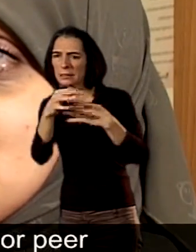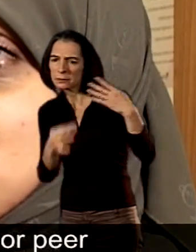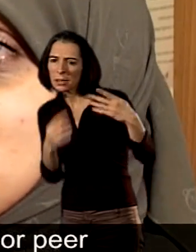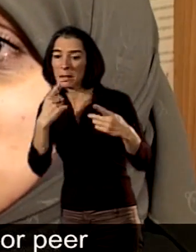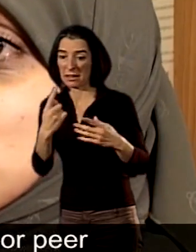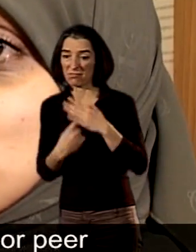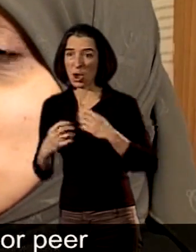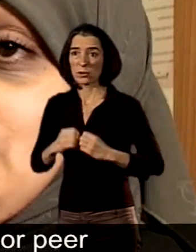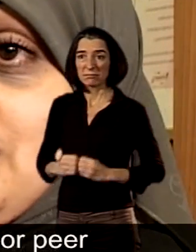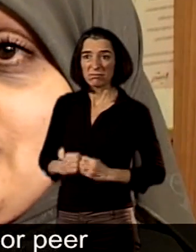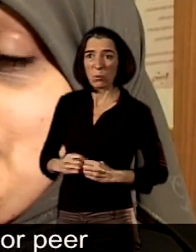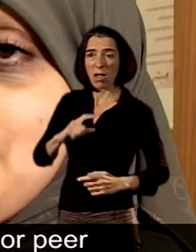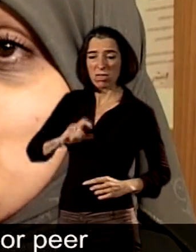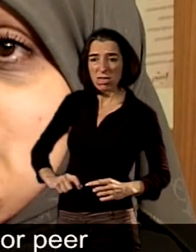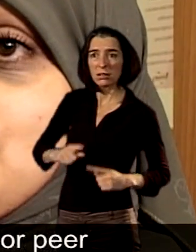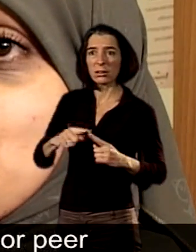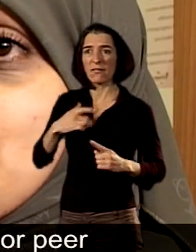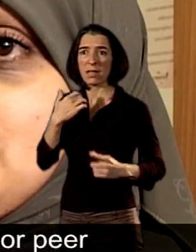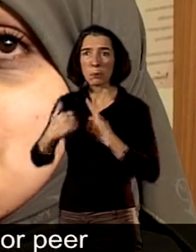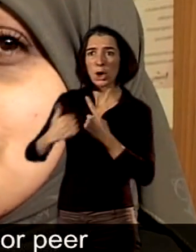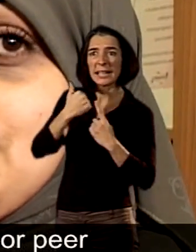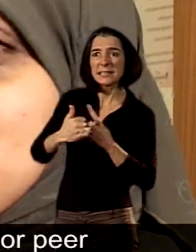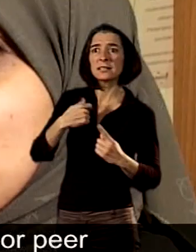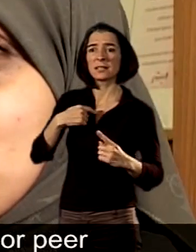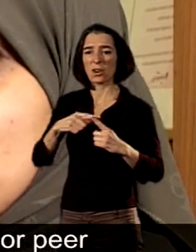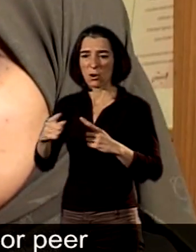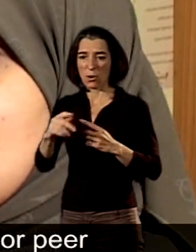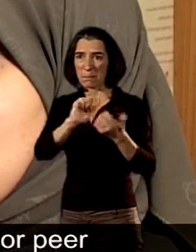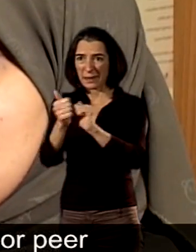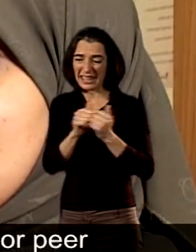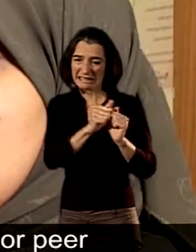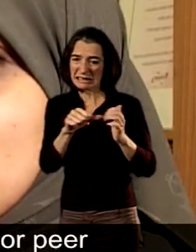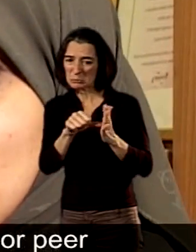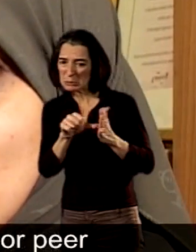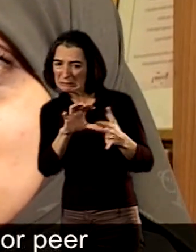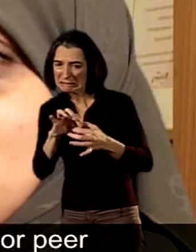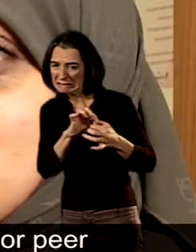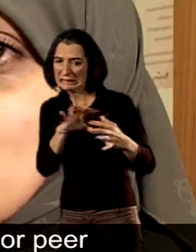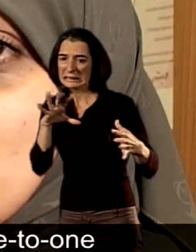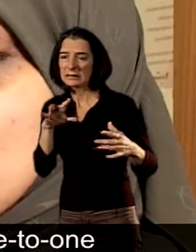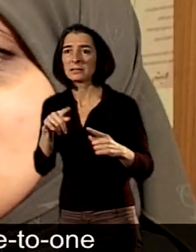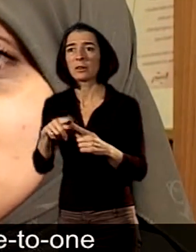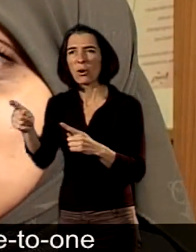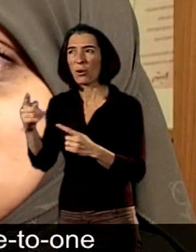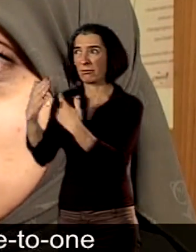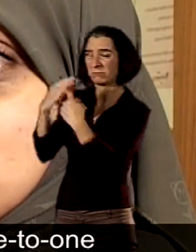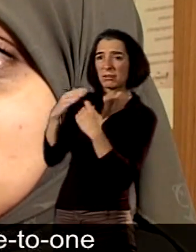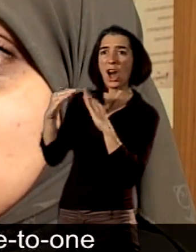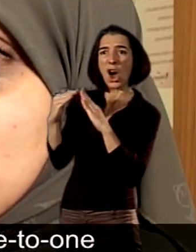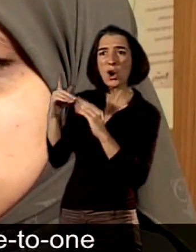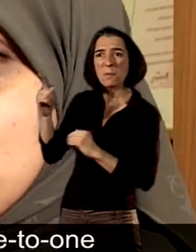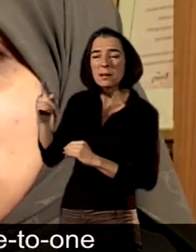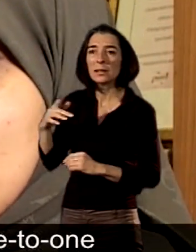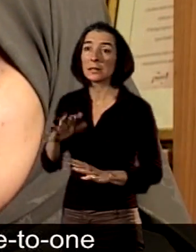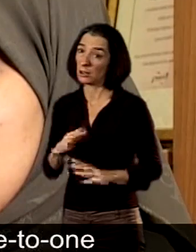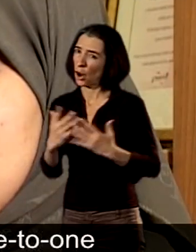of esteem to feeling that they're being bullied, or peer problems or pressure at home. Wide range of issues.